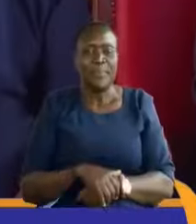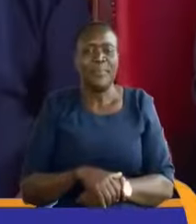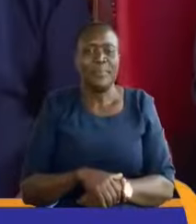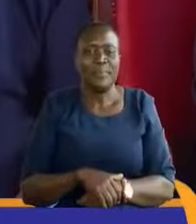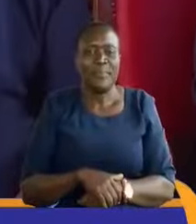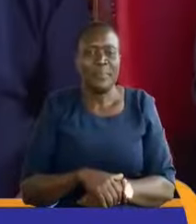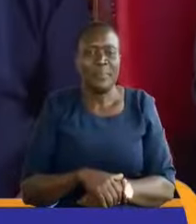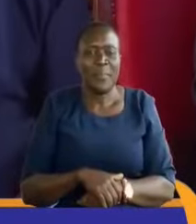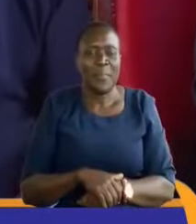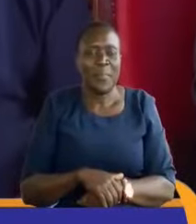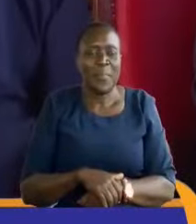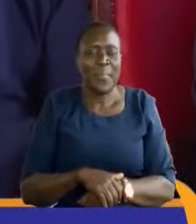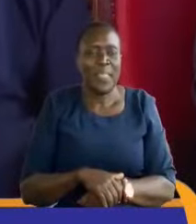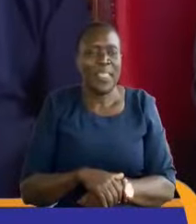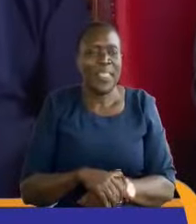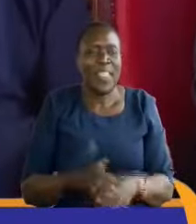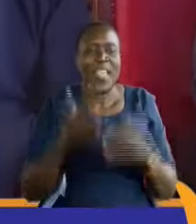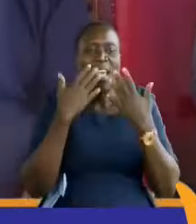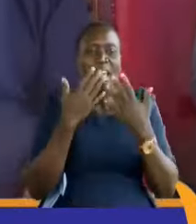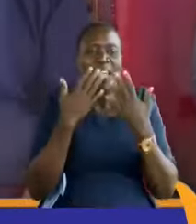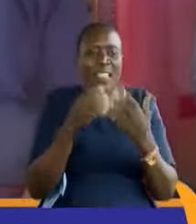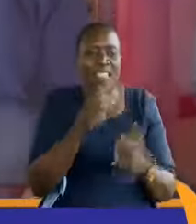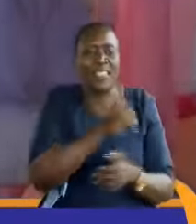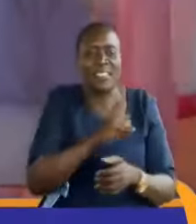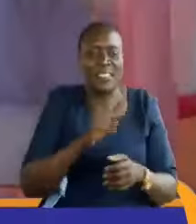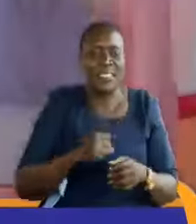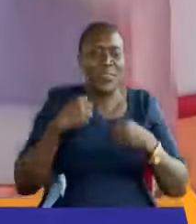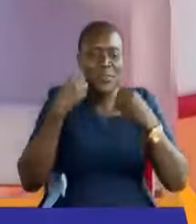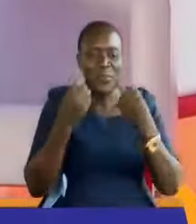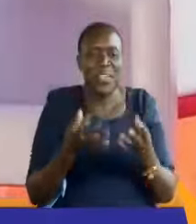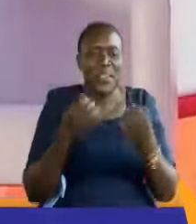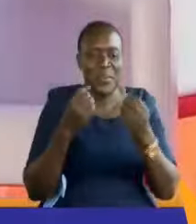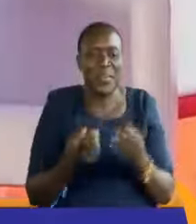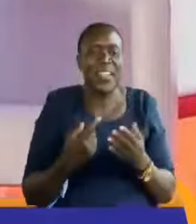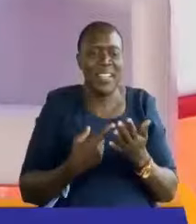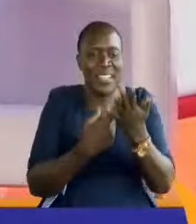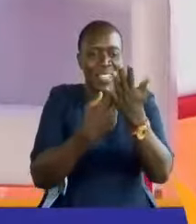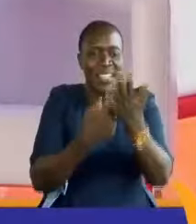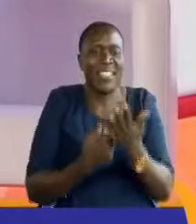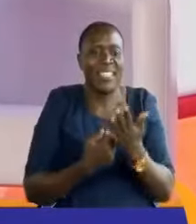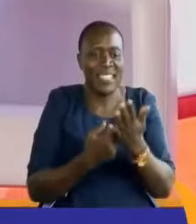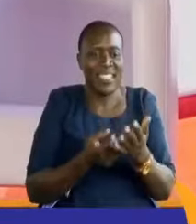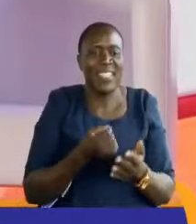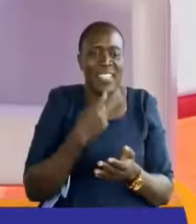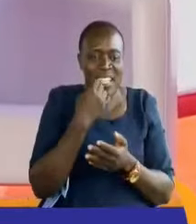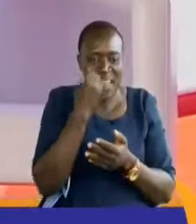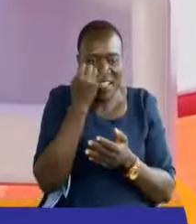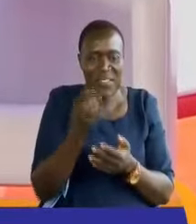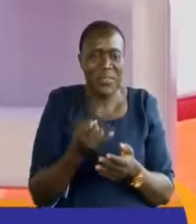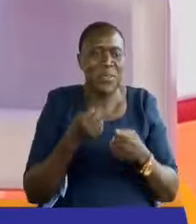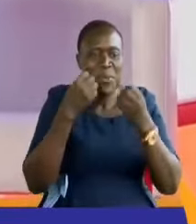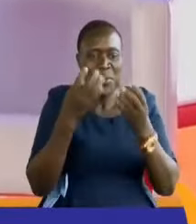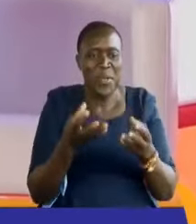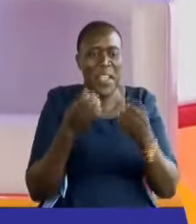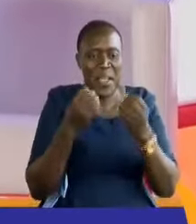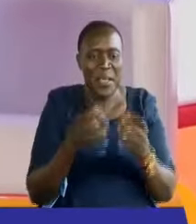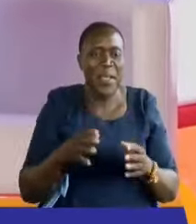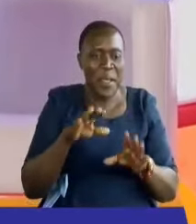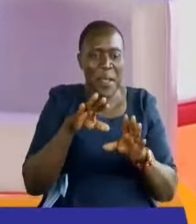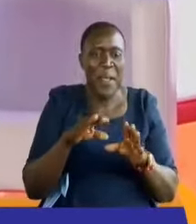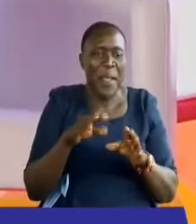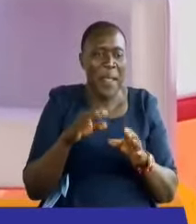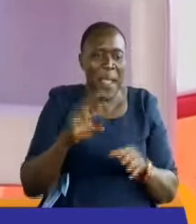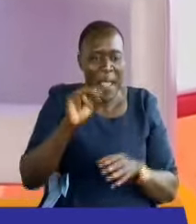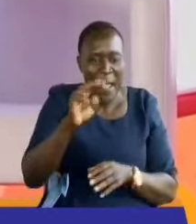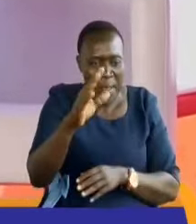Thank you very much, Senator, for those remarks. I am informed that there are members of the County Assembly from other assemblies other than